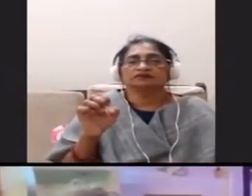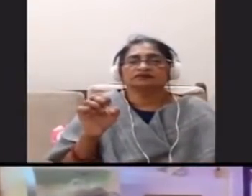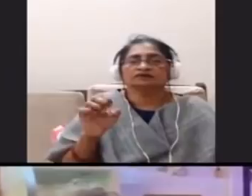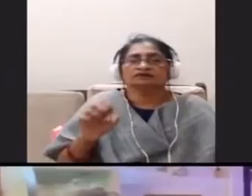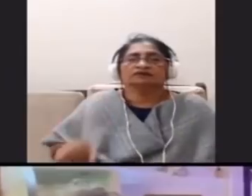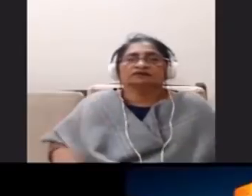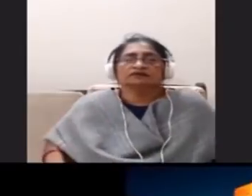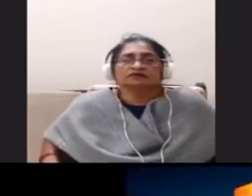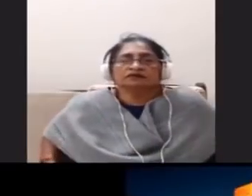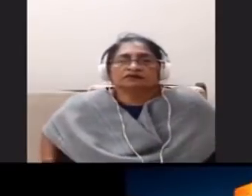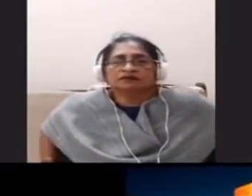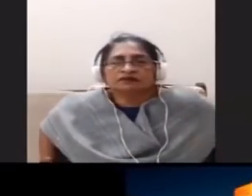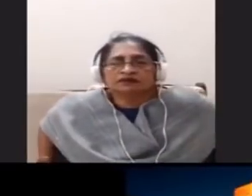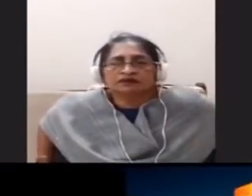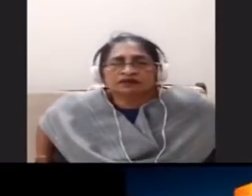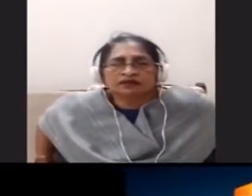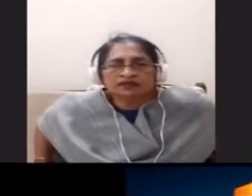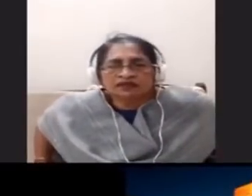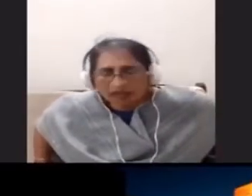Council Member Engler.